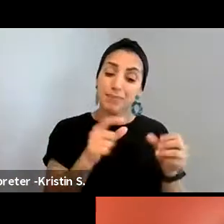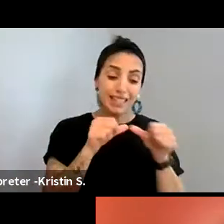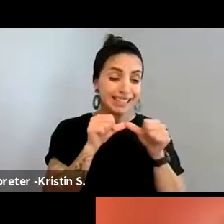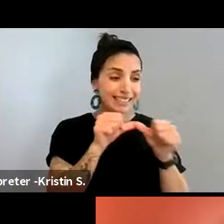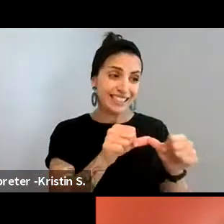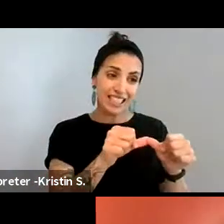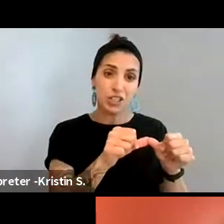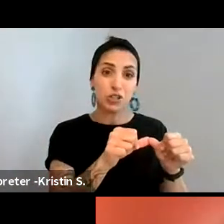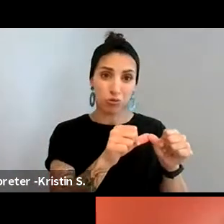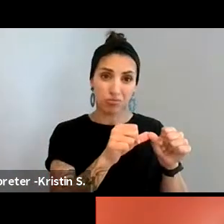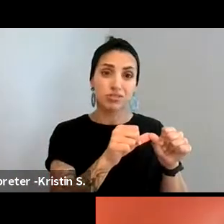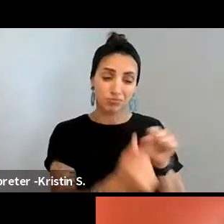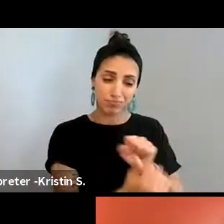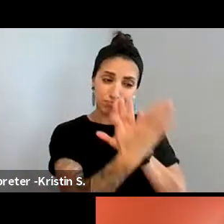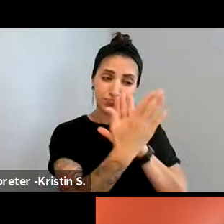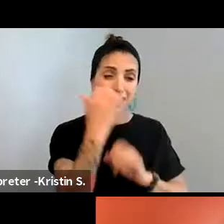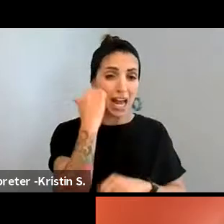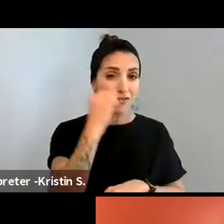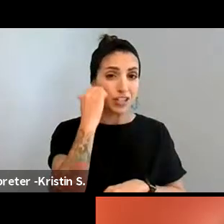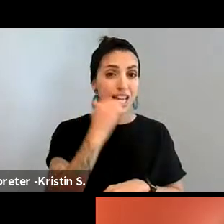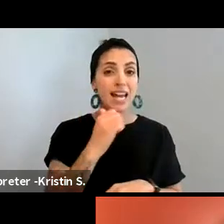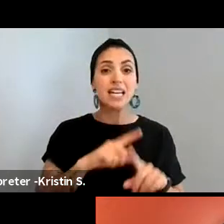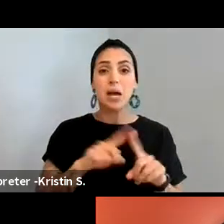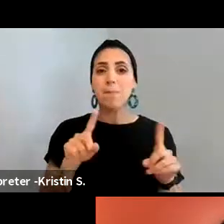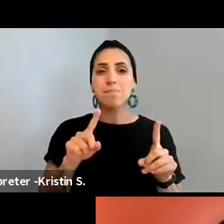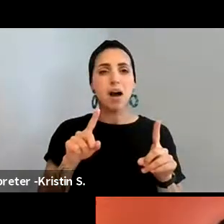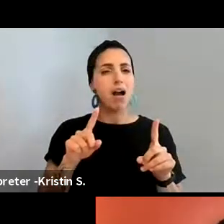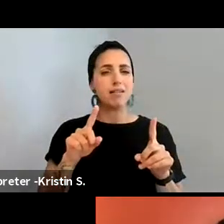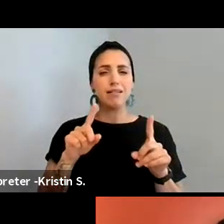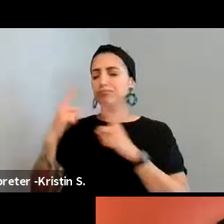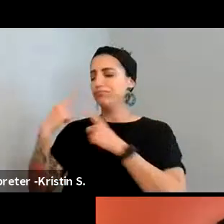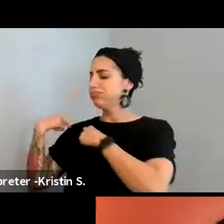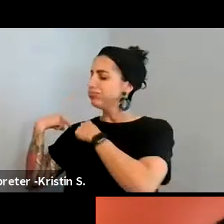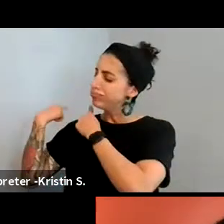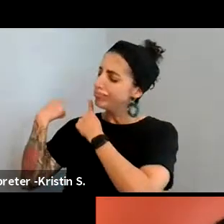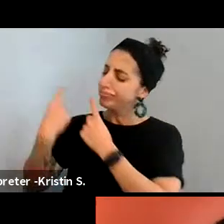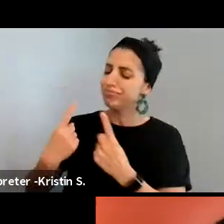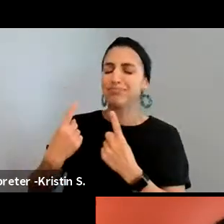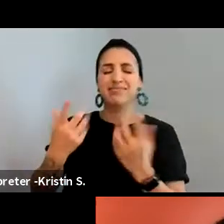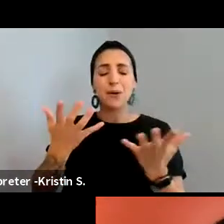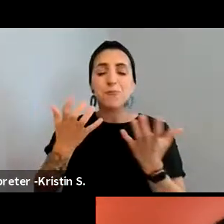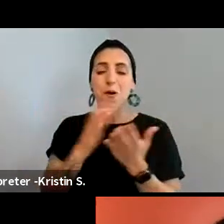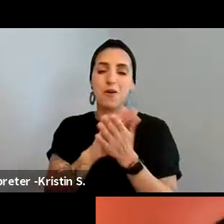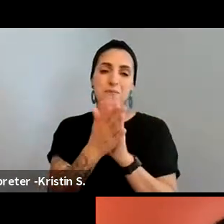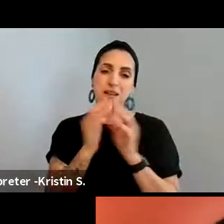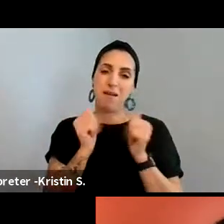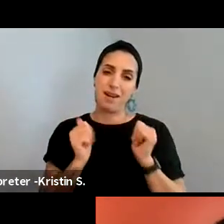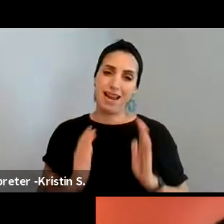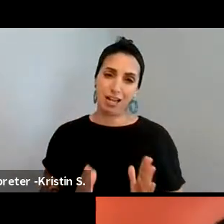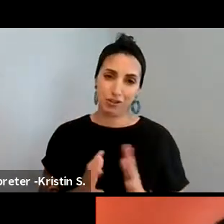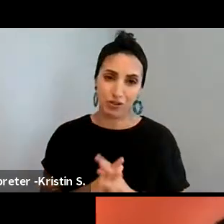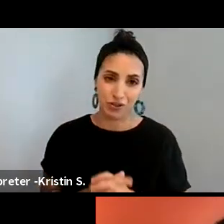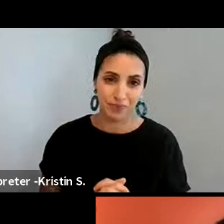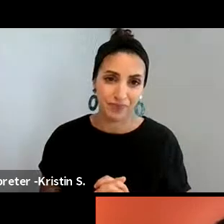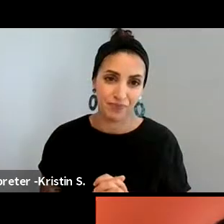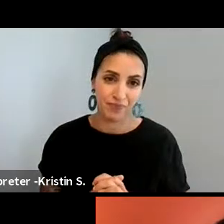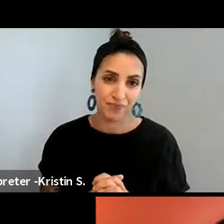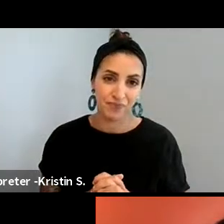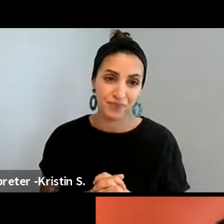But it's just something I've always wanted to do. But I think, to Sophia's